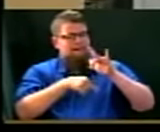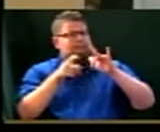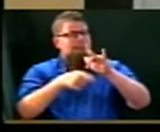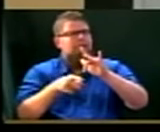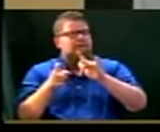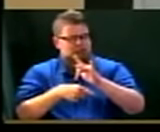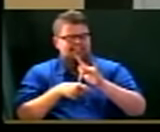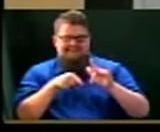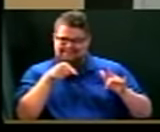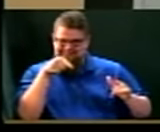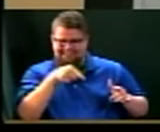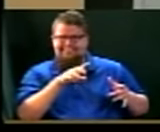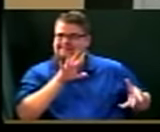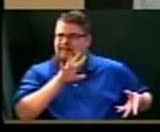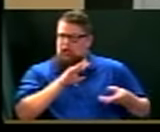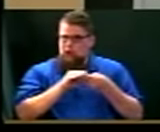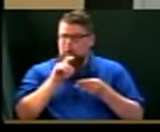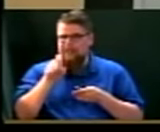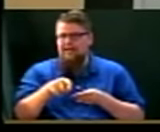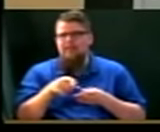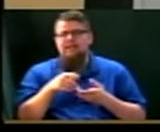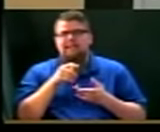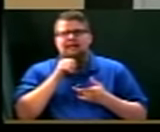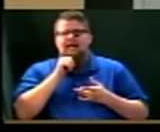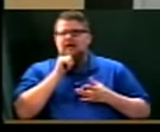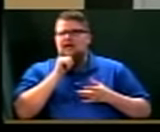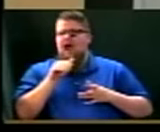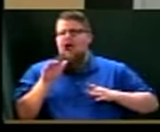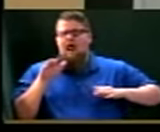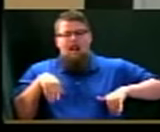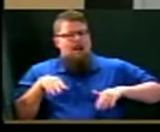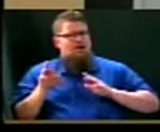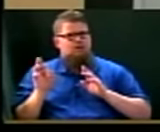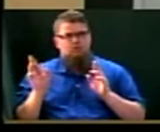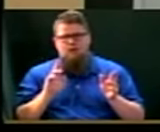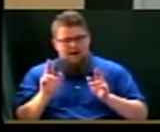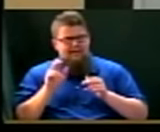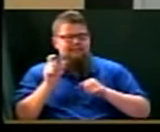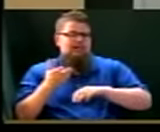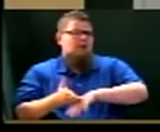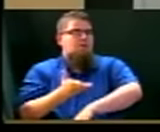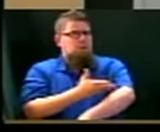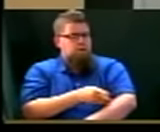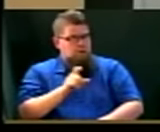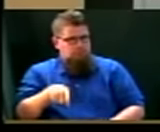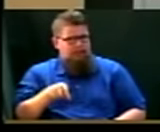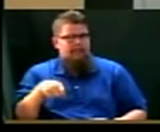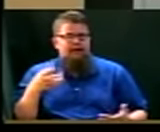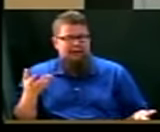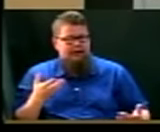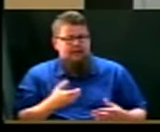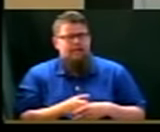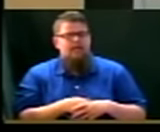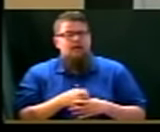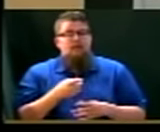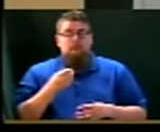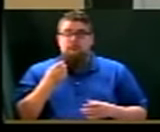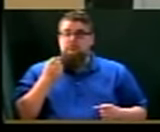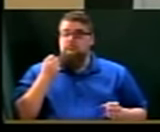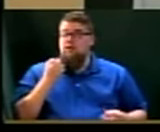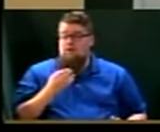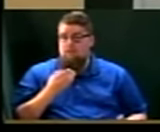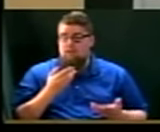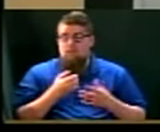have included. So I think it's just not ready, and there's some improvements that we can make. And so whether we want